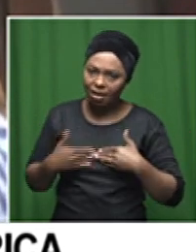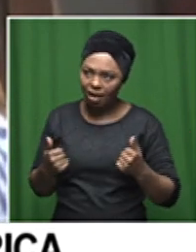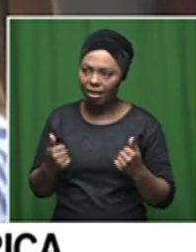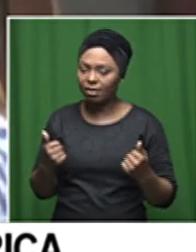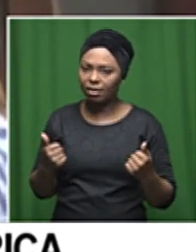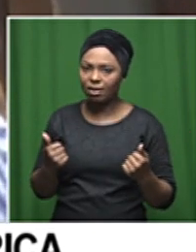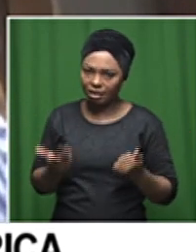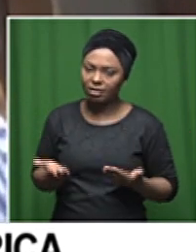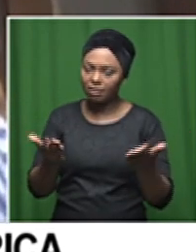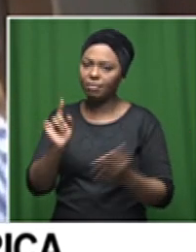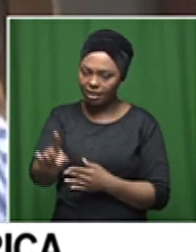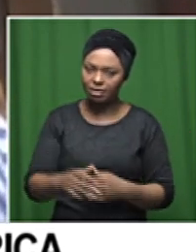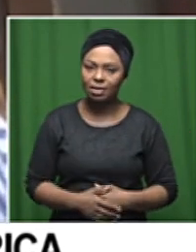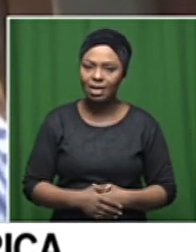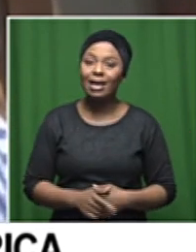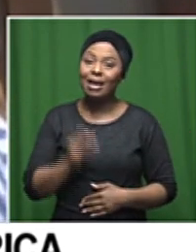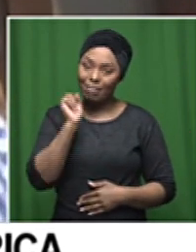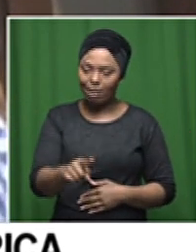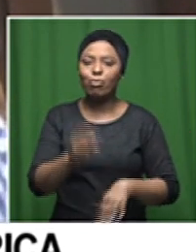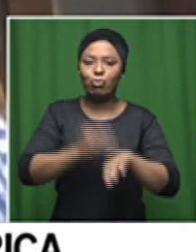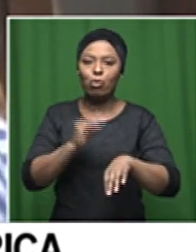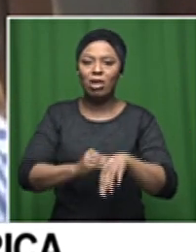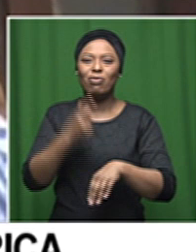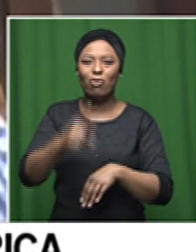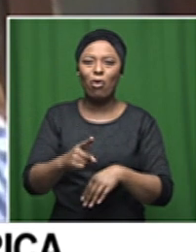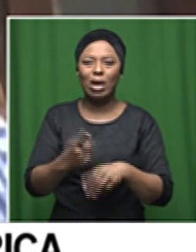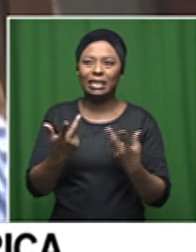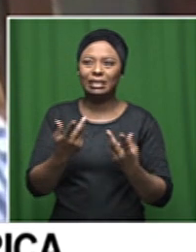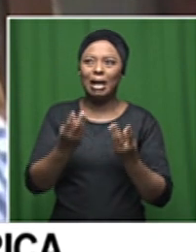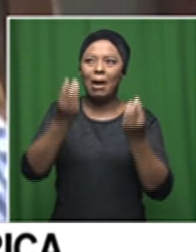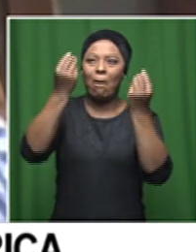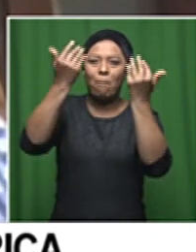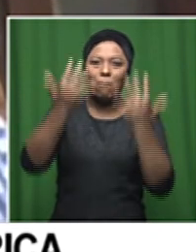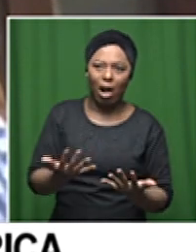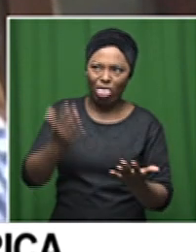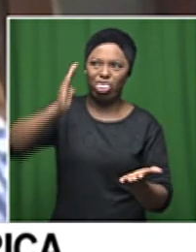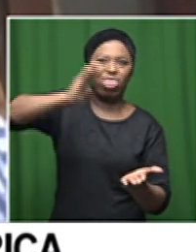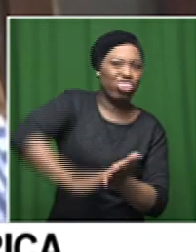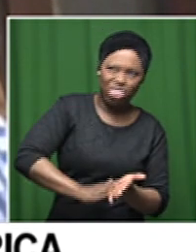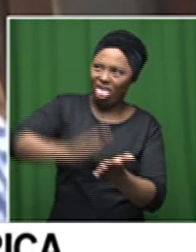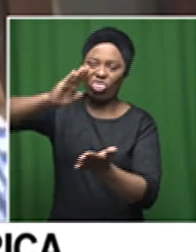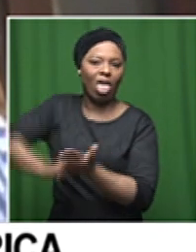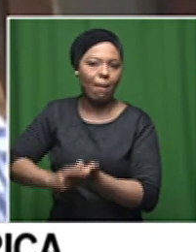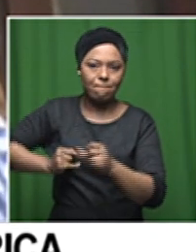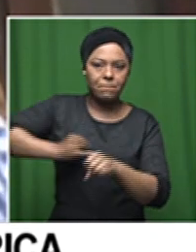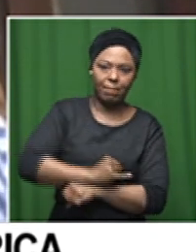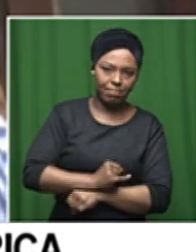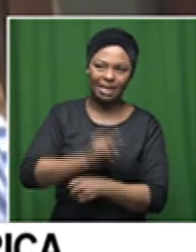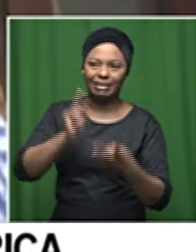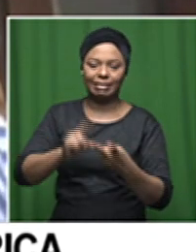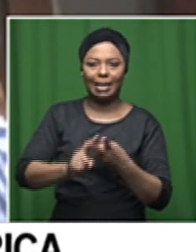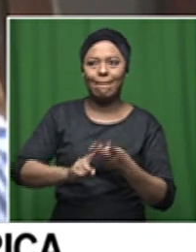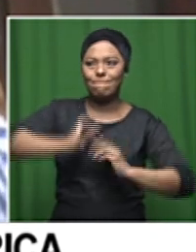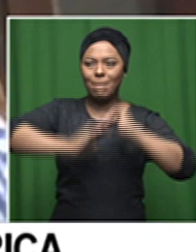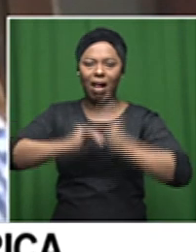it stretches our budgets, it stretches our resources, and so forth, infrastructure. And then